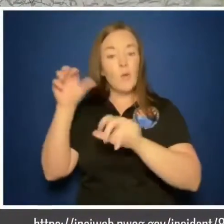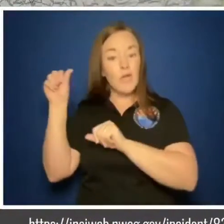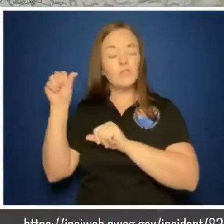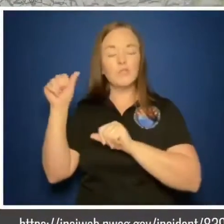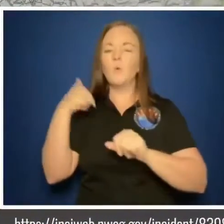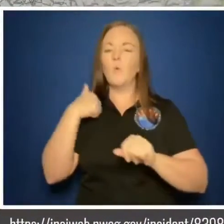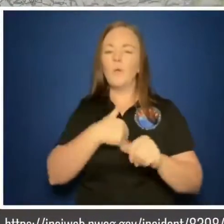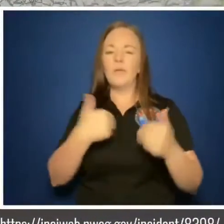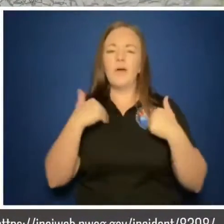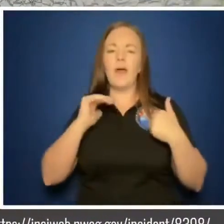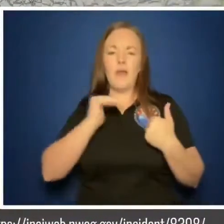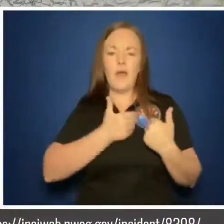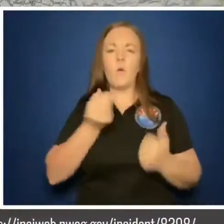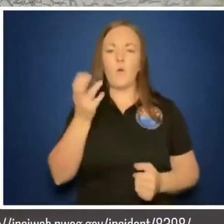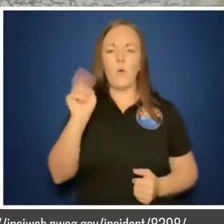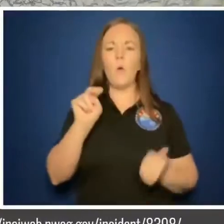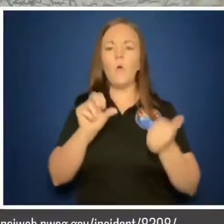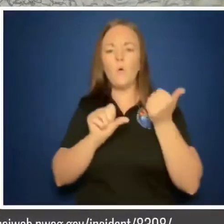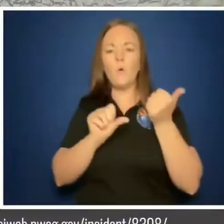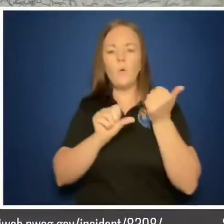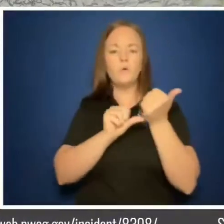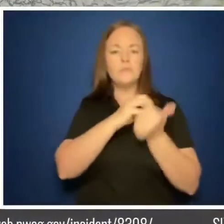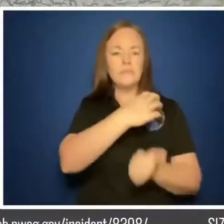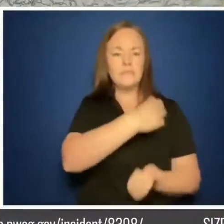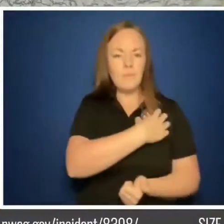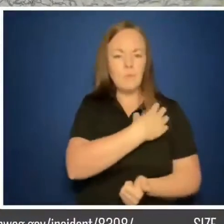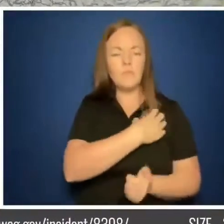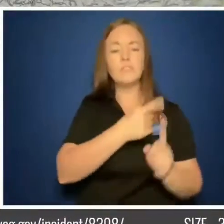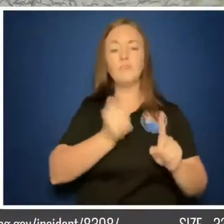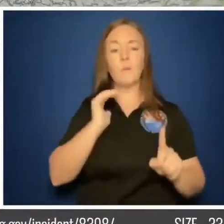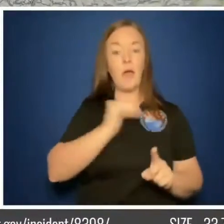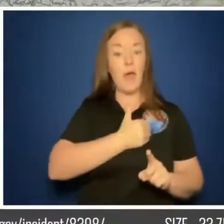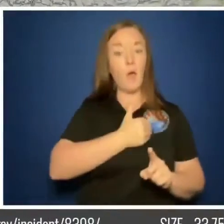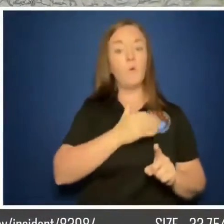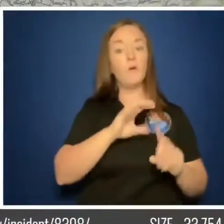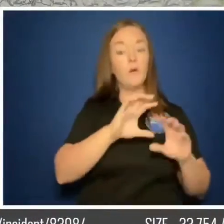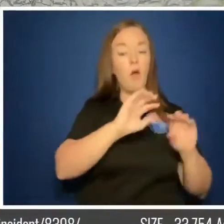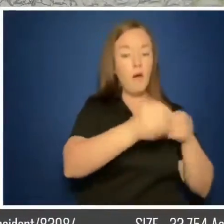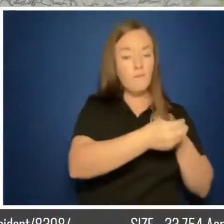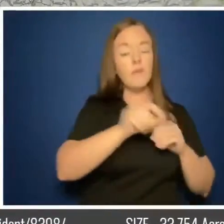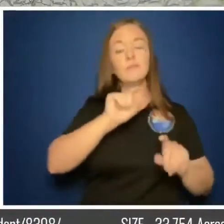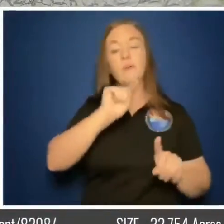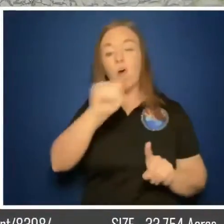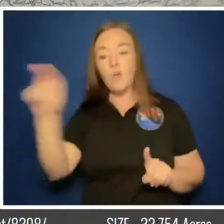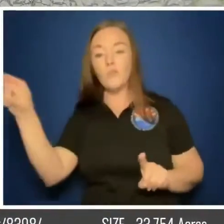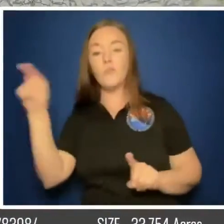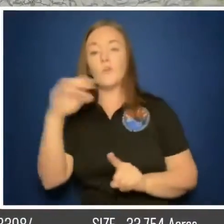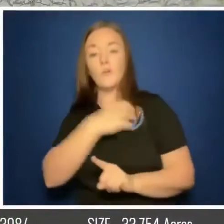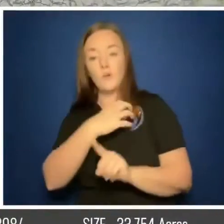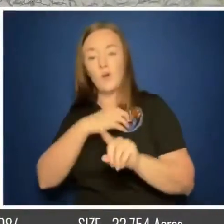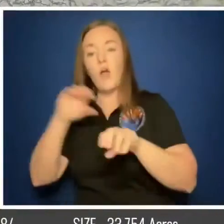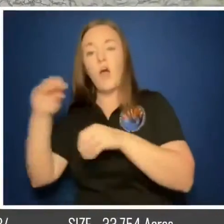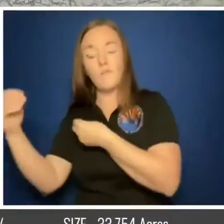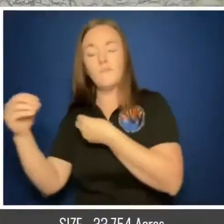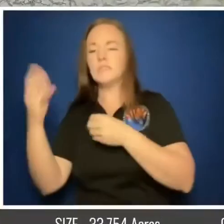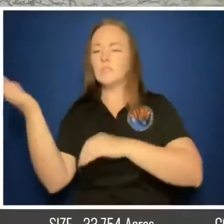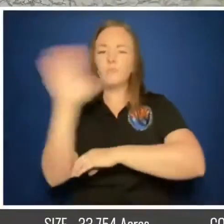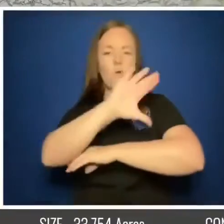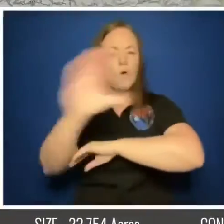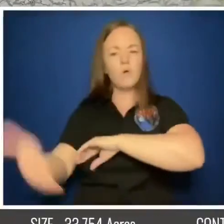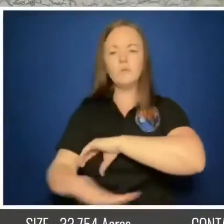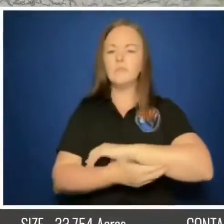our own agency and from other agencies wide that continue to patrol both day and night to ensure that